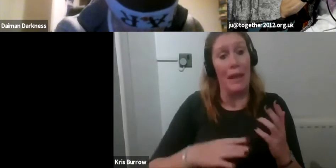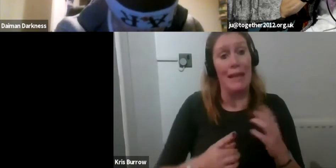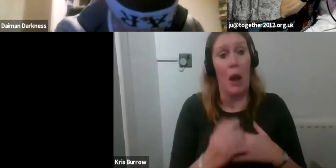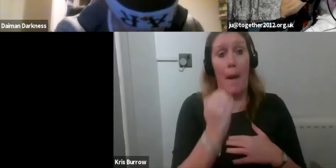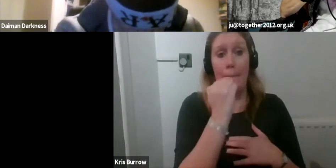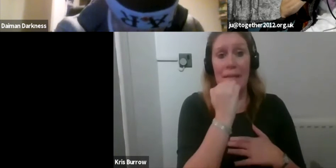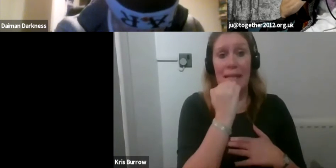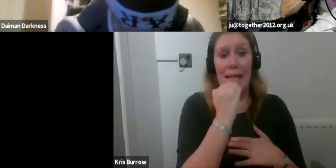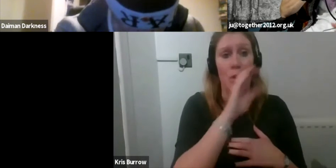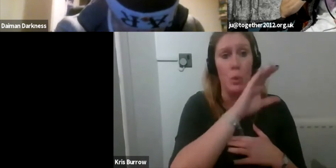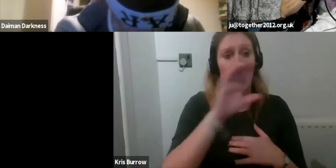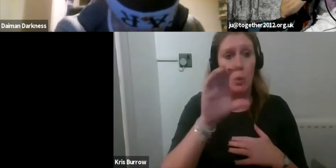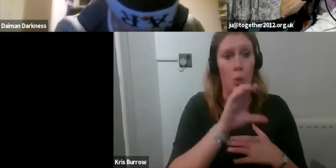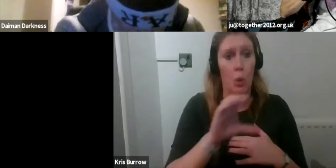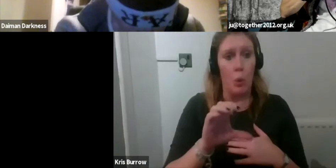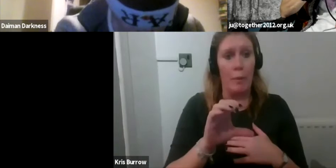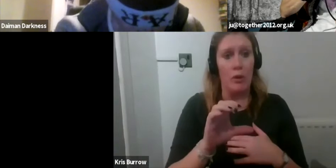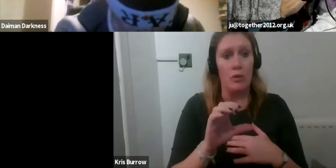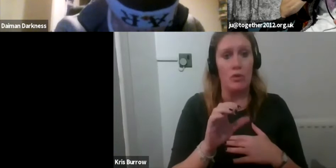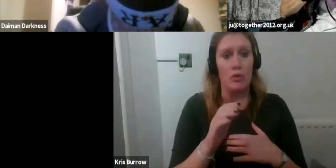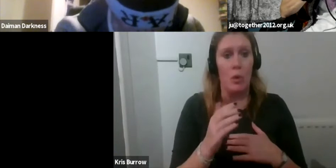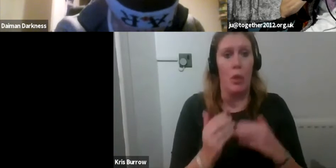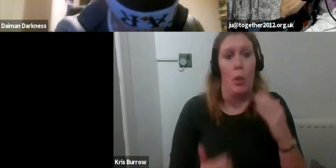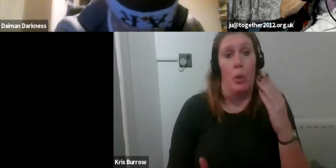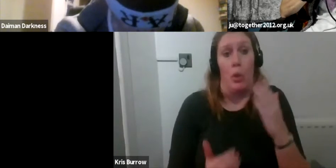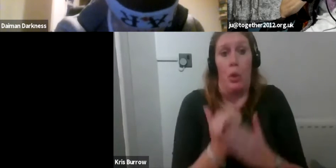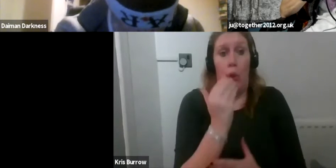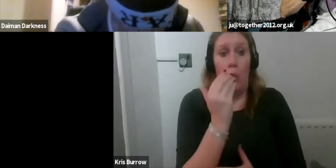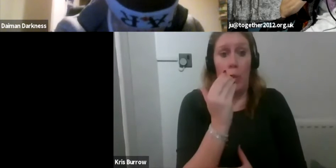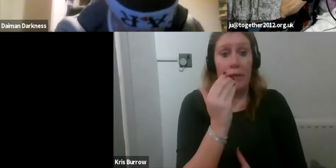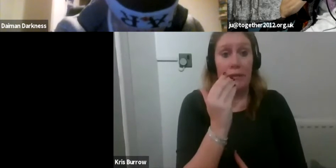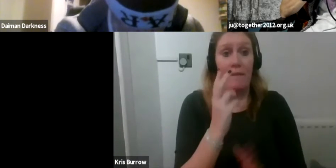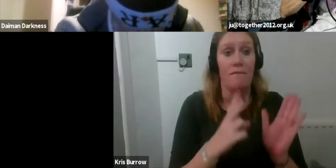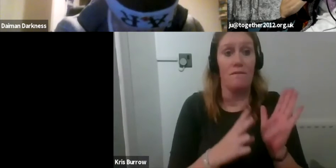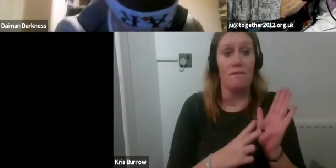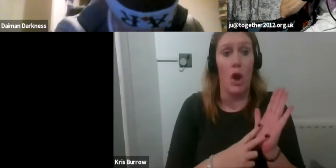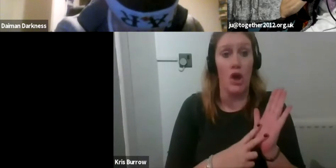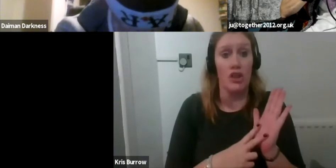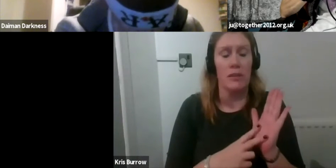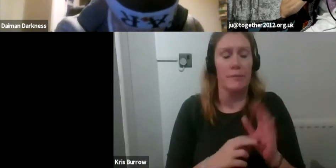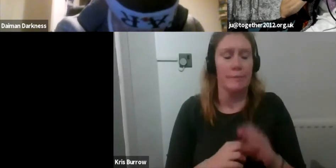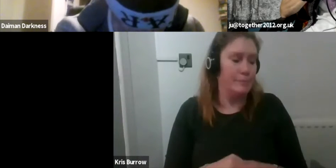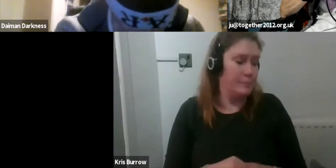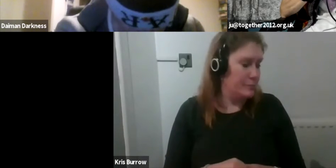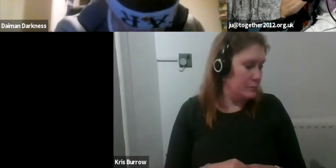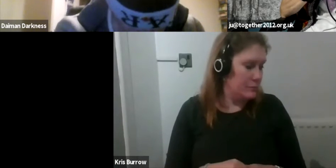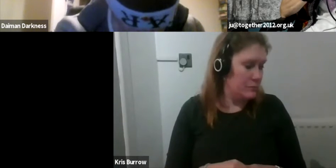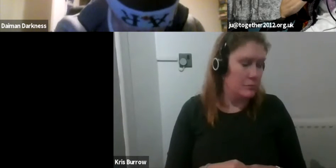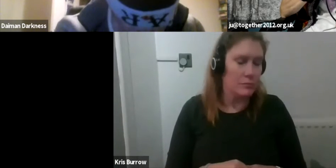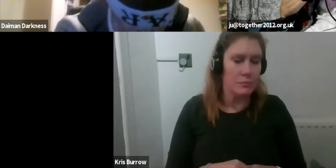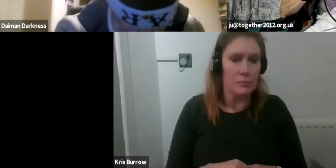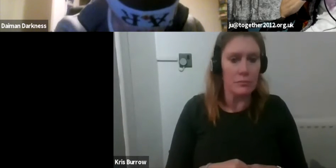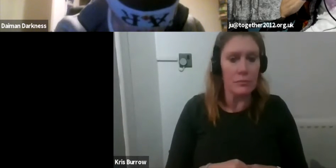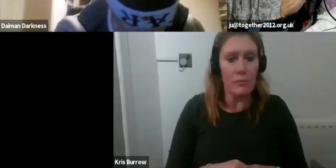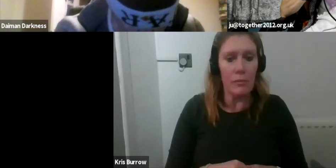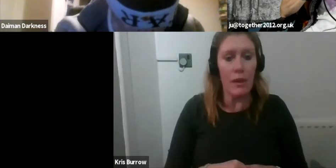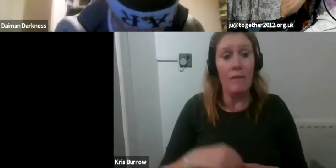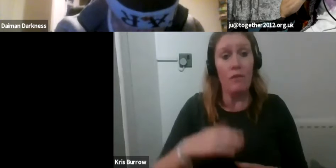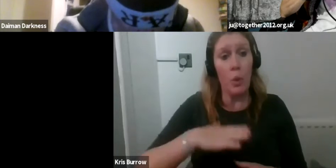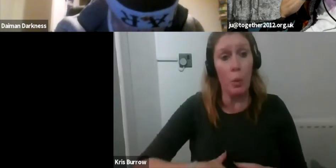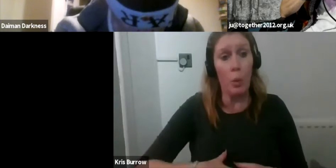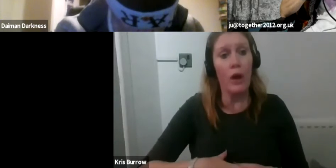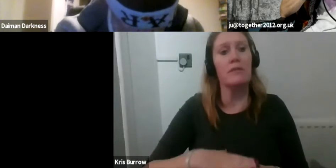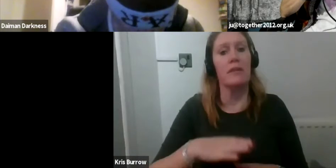now. If you want to see this with live captions and you're watching on YouTube, go to